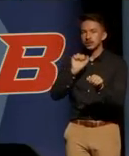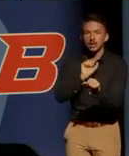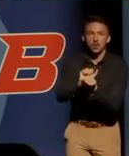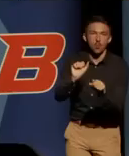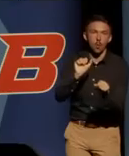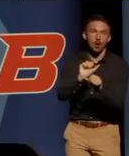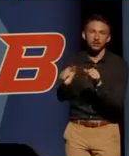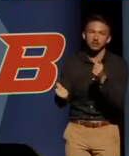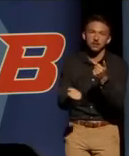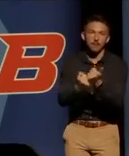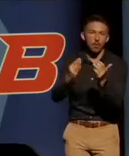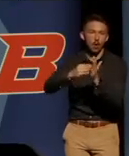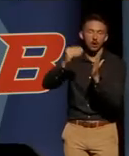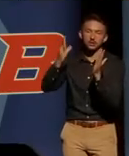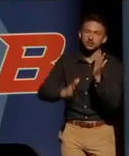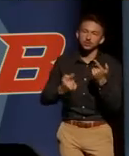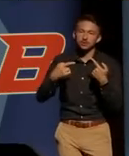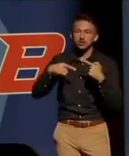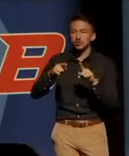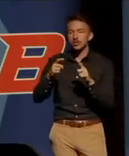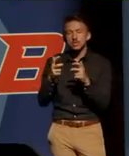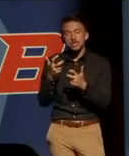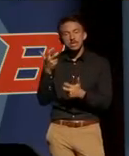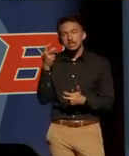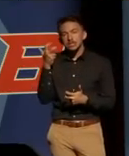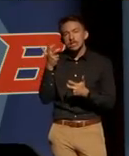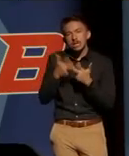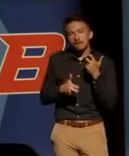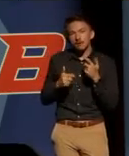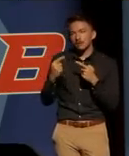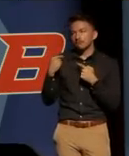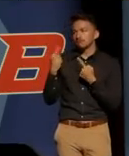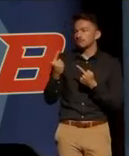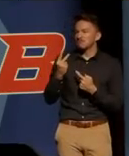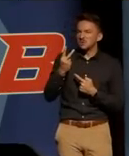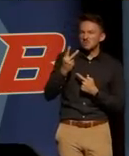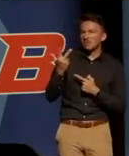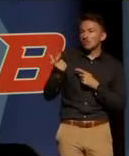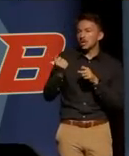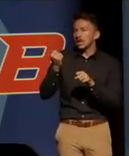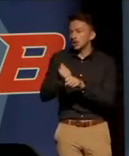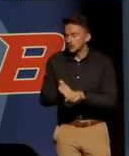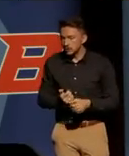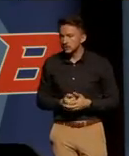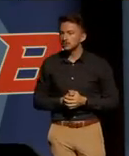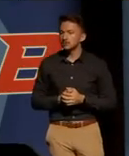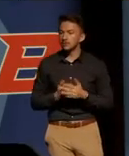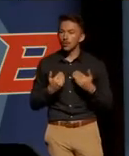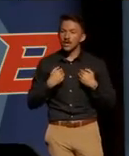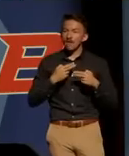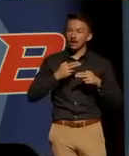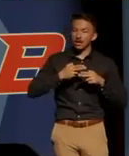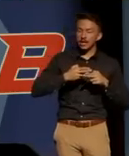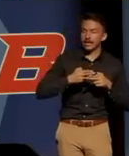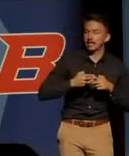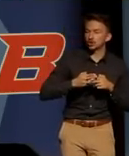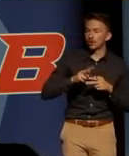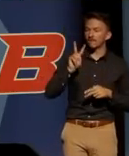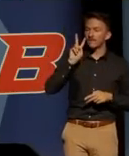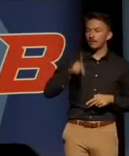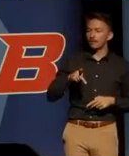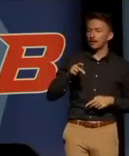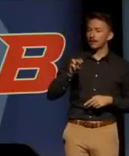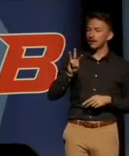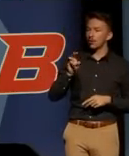students in an incredibly difficult few years. And we have interim VP Whipple to thank for that. And of